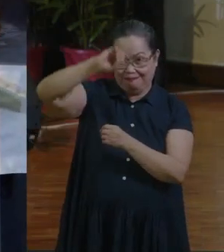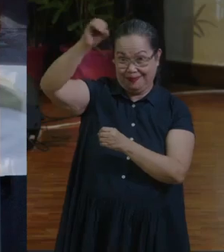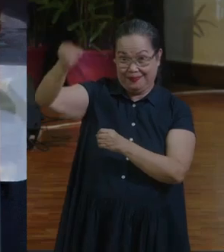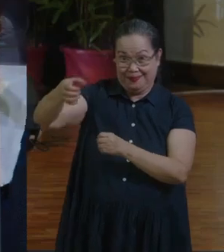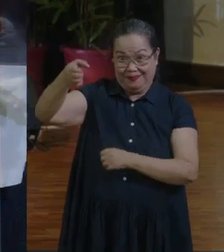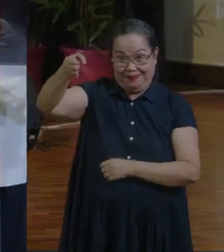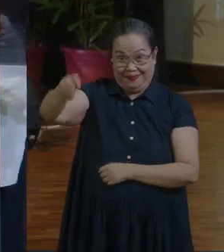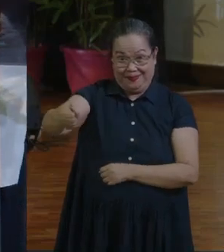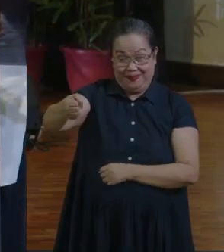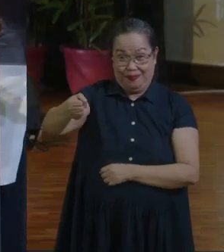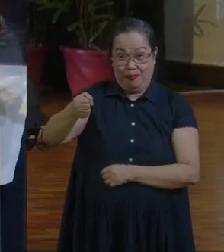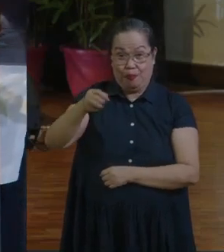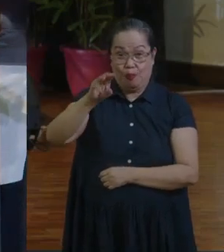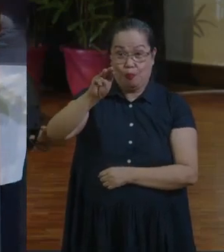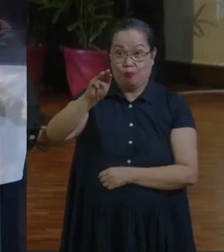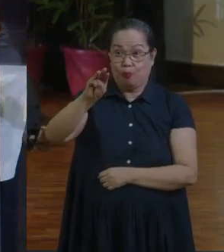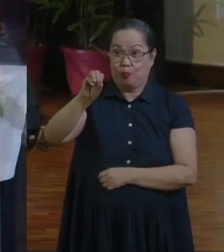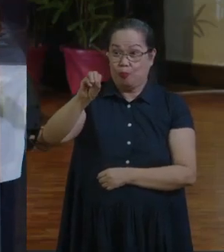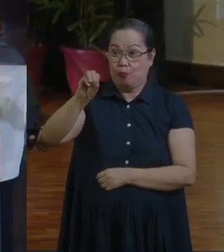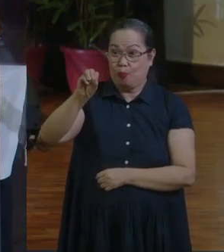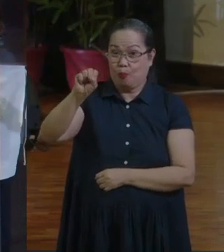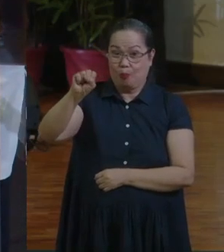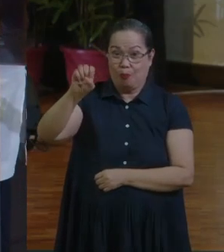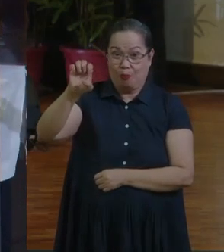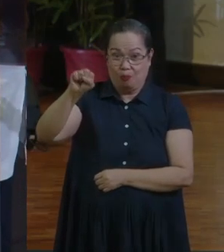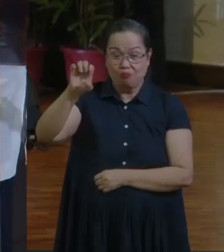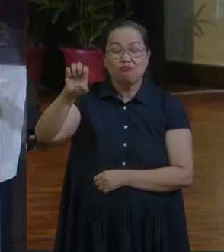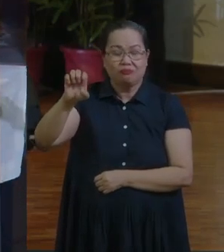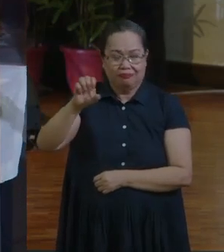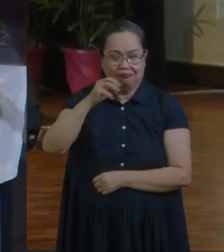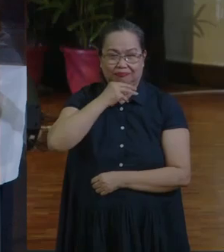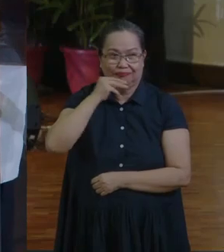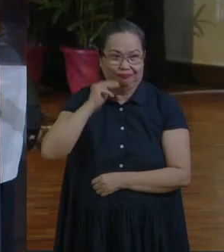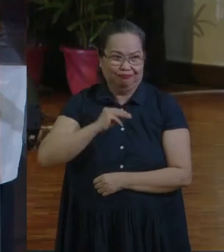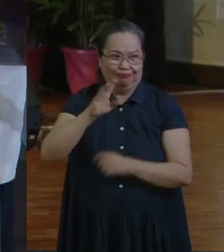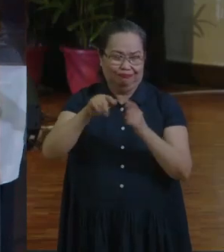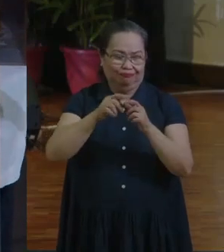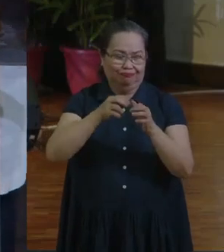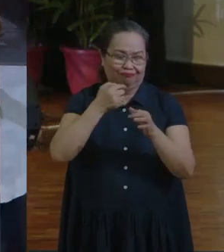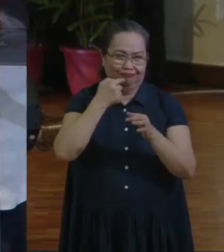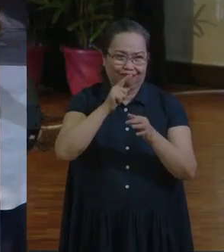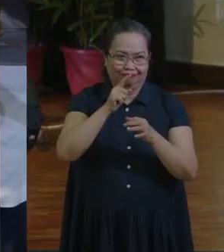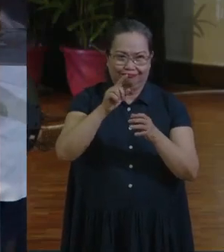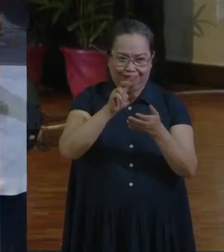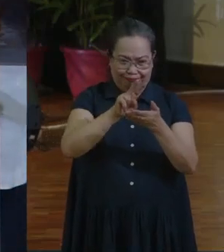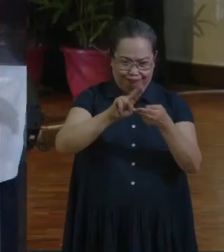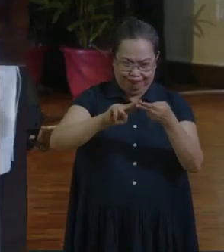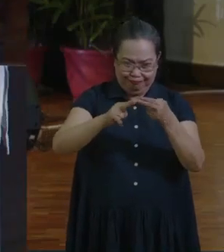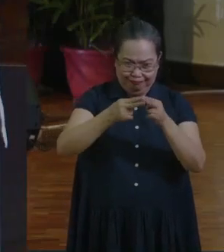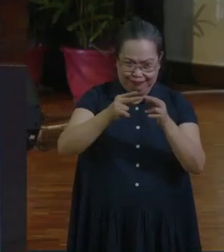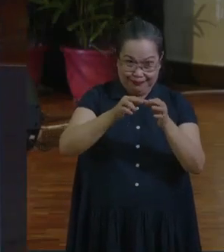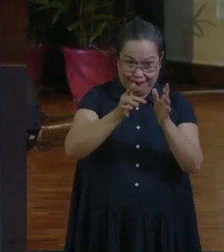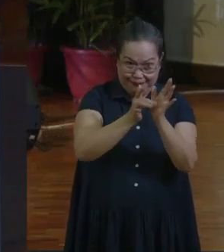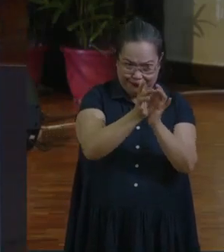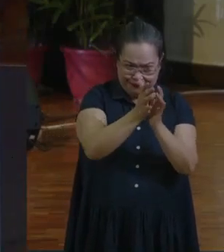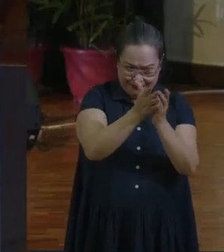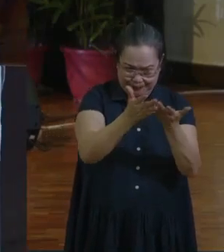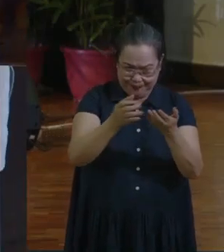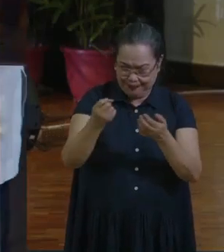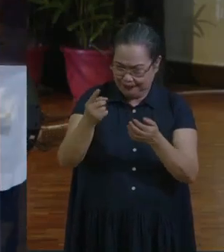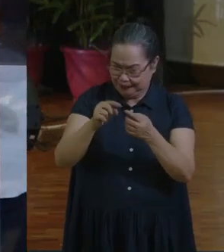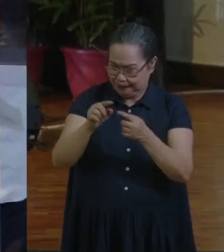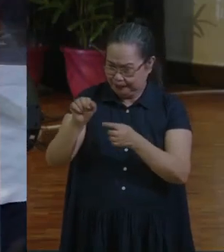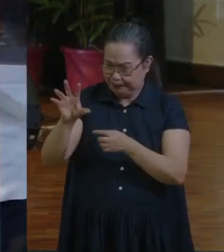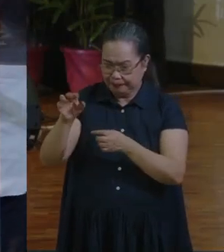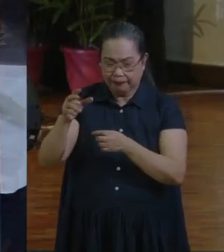11:10-15. Ganito ang mababasa natin tungkol sa kay Moses. Numbers 11:10-15. Moses heard